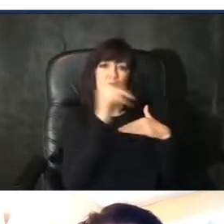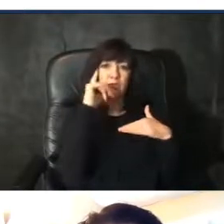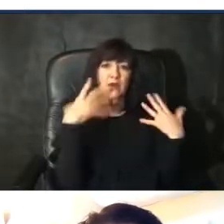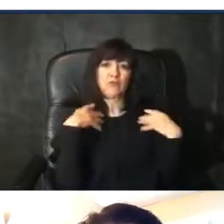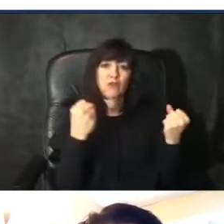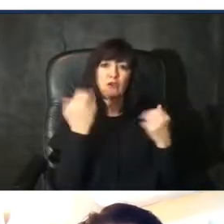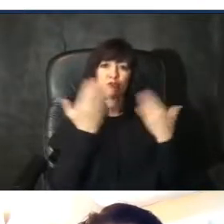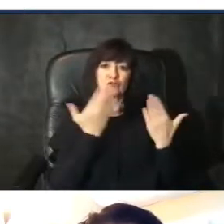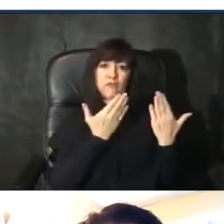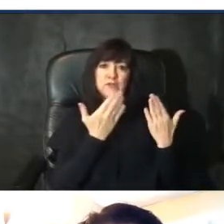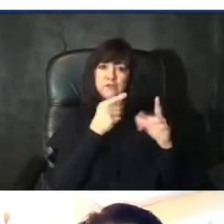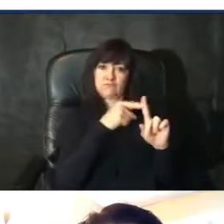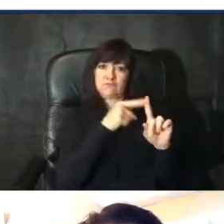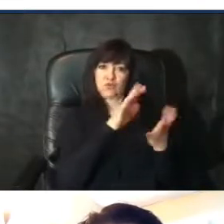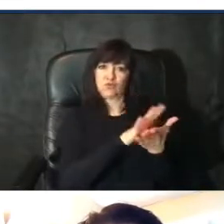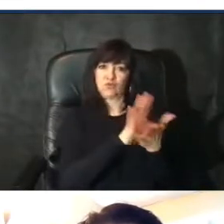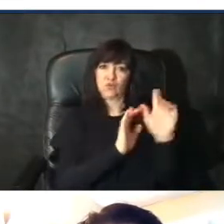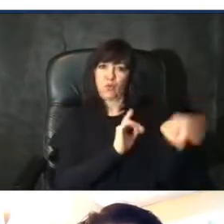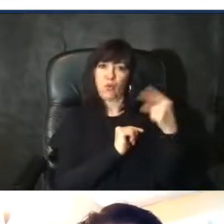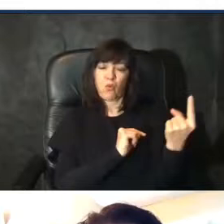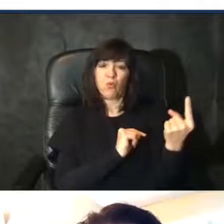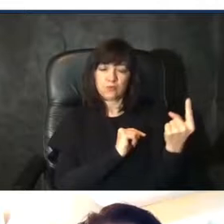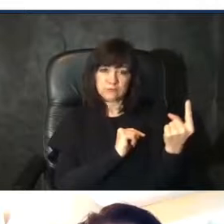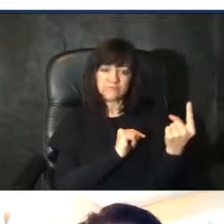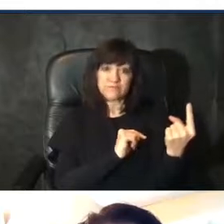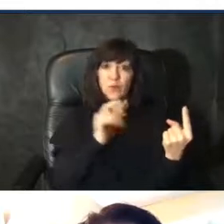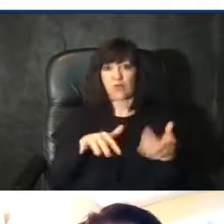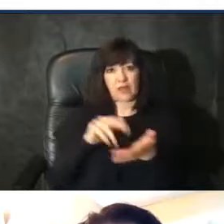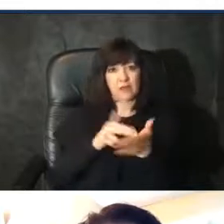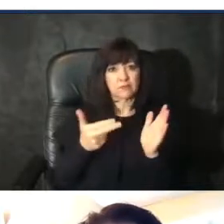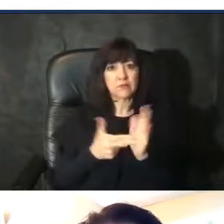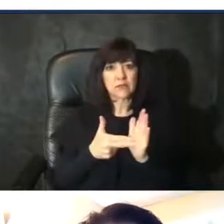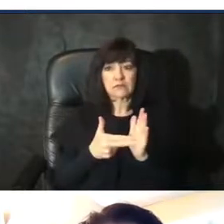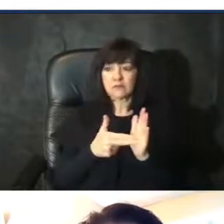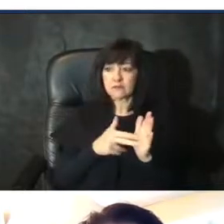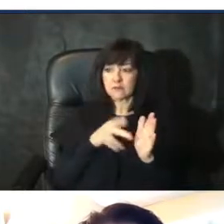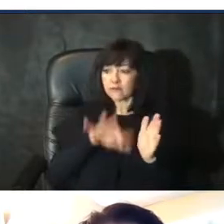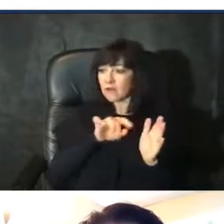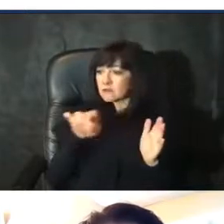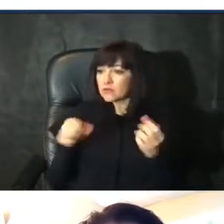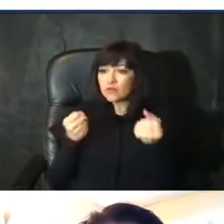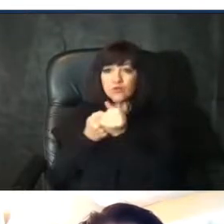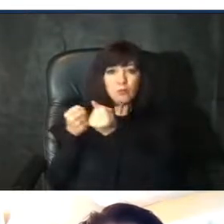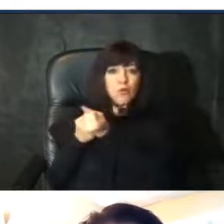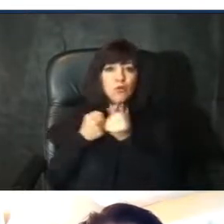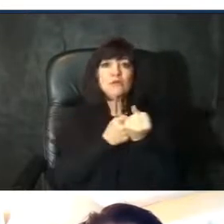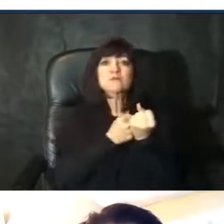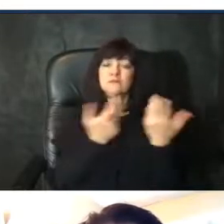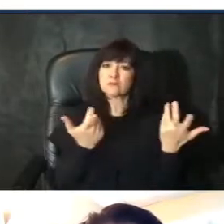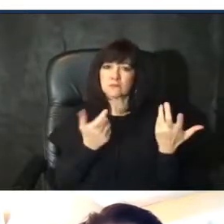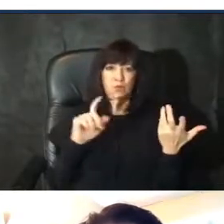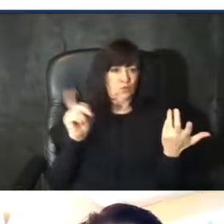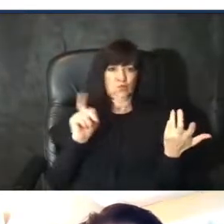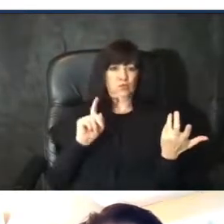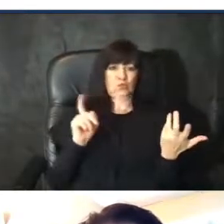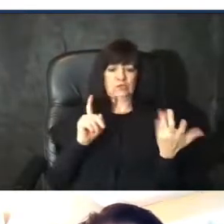stress, at the same time that they may have less access to the supports that can really help them from a mental health